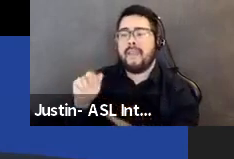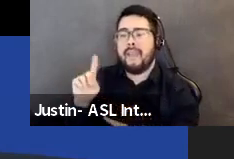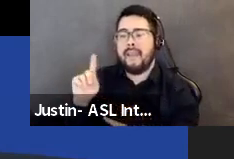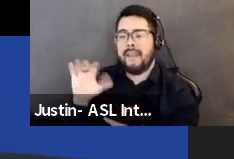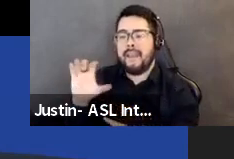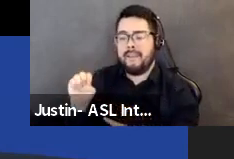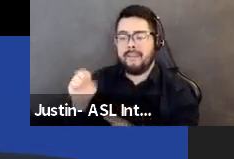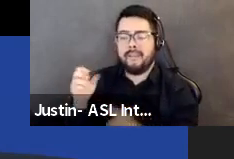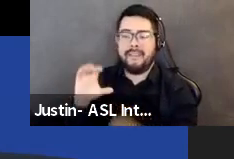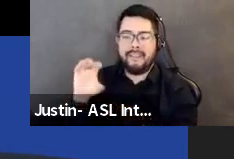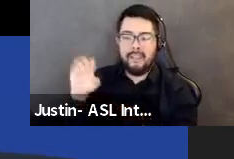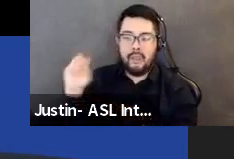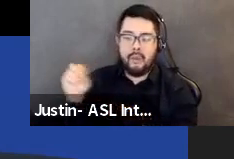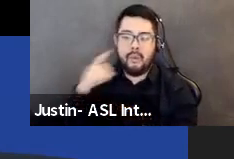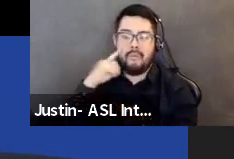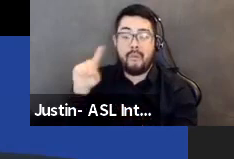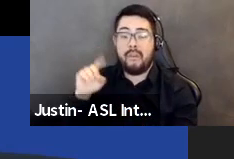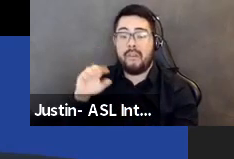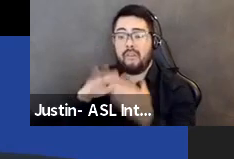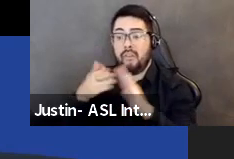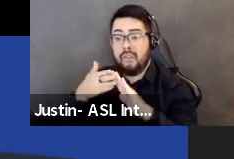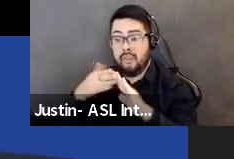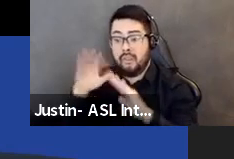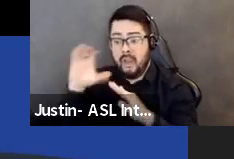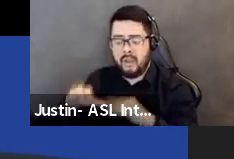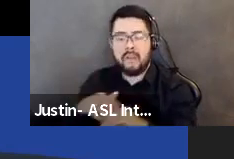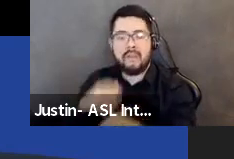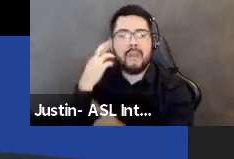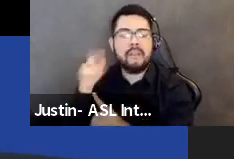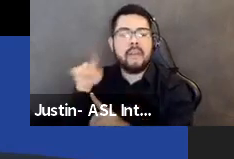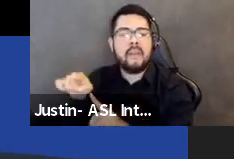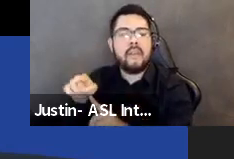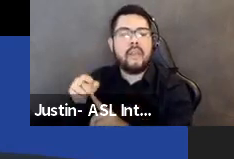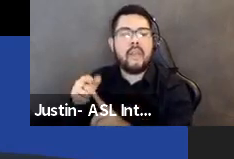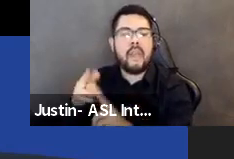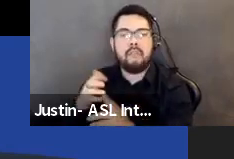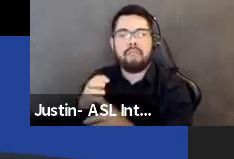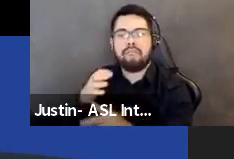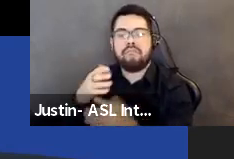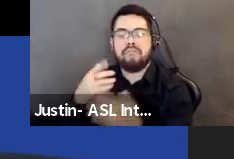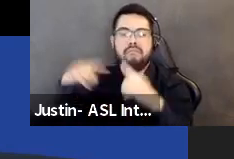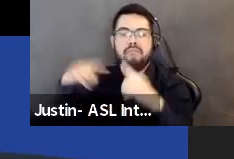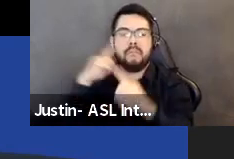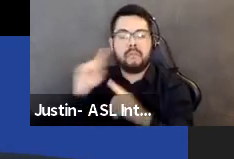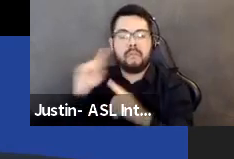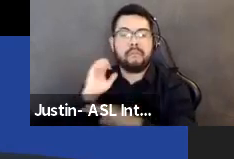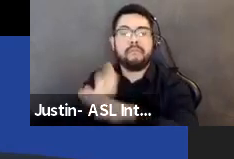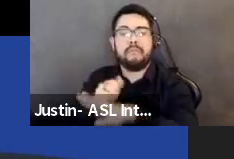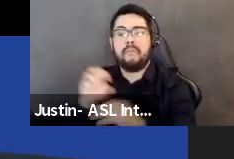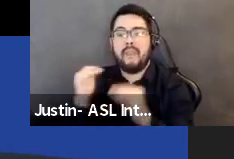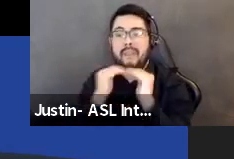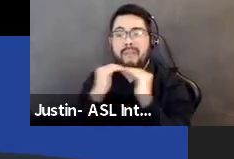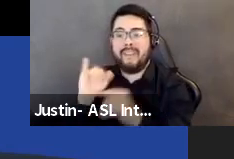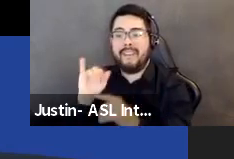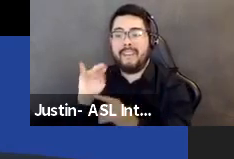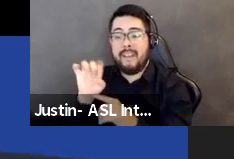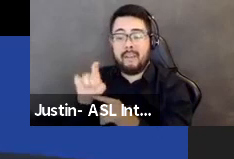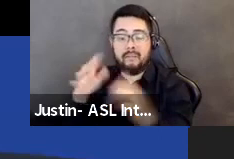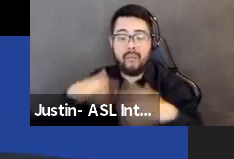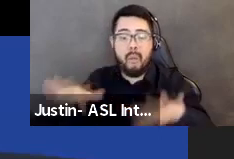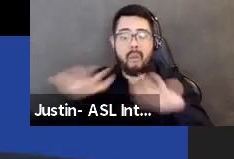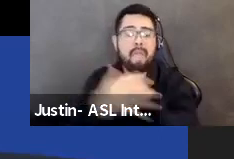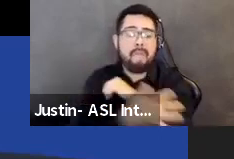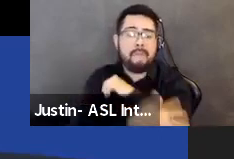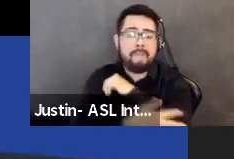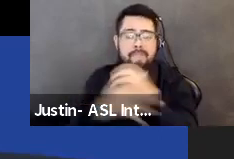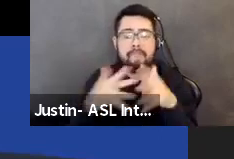equity officer for the city of chicago because they're known for building equity and opportunity indexes across the country so we talked to them